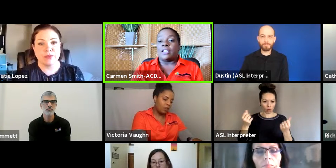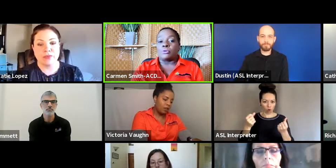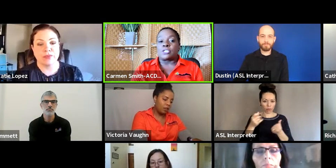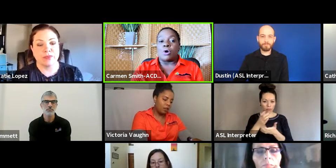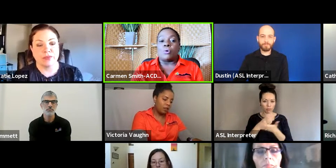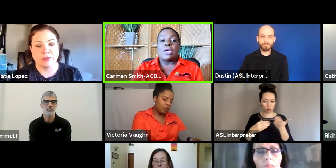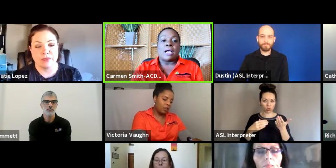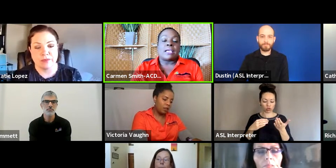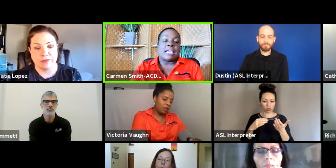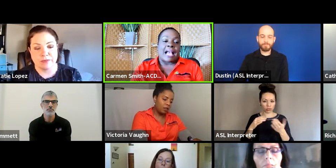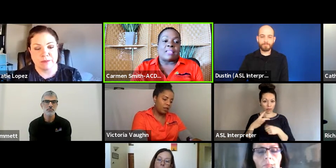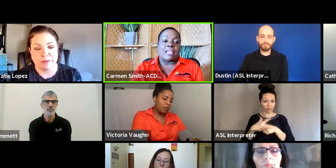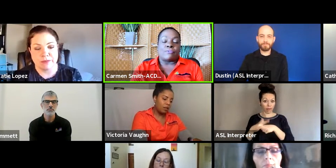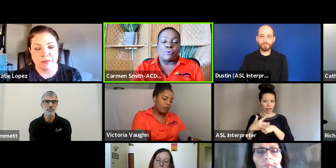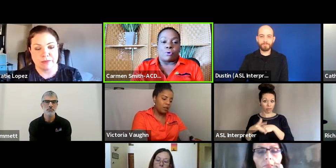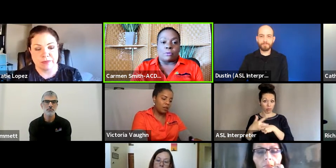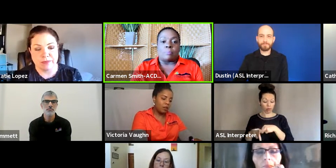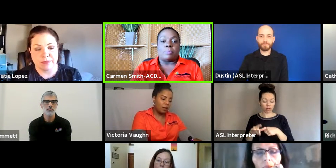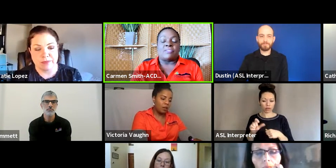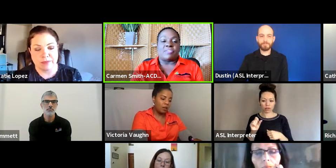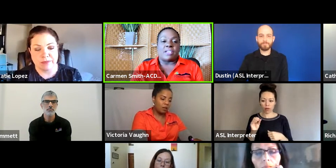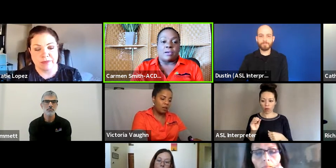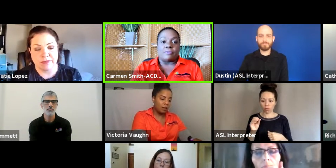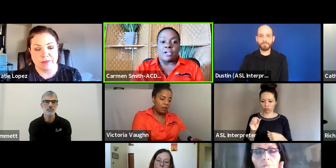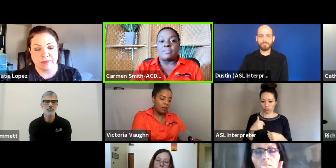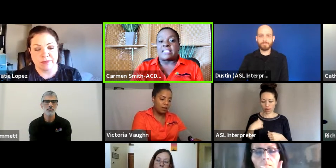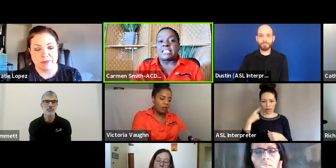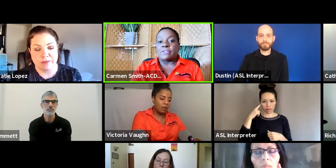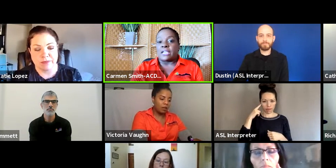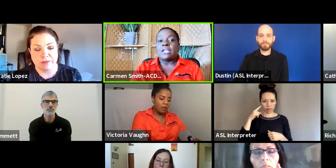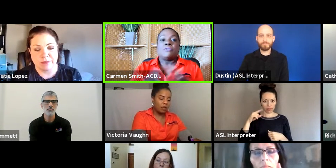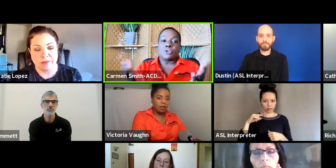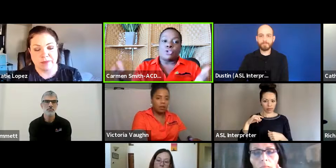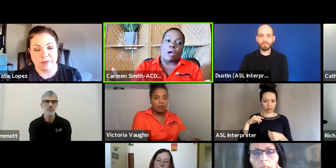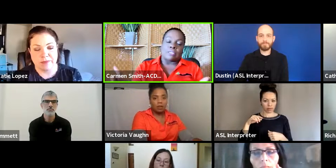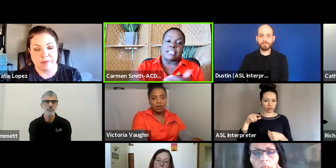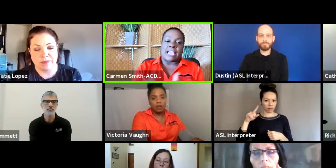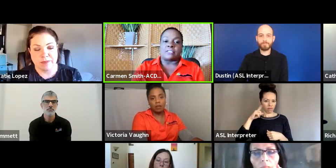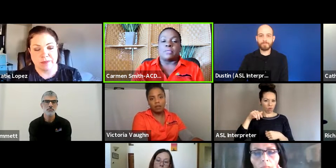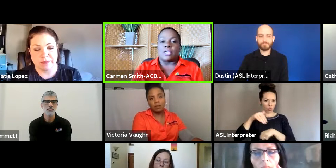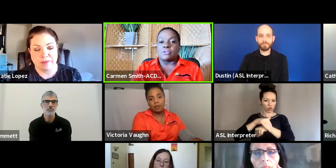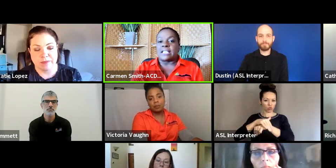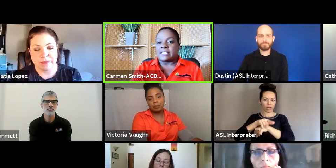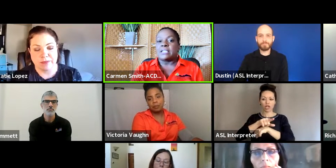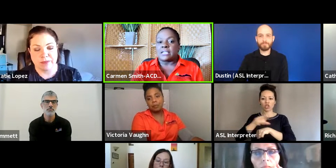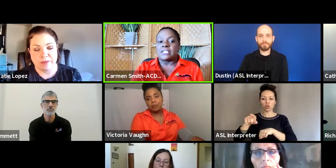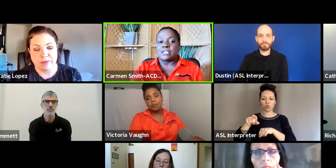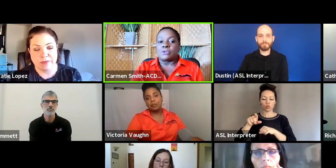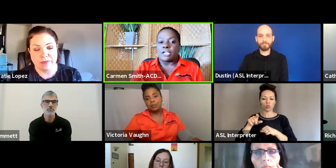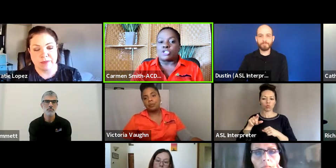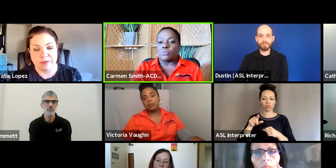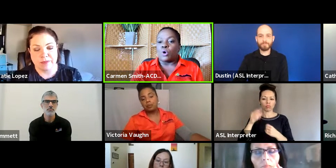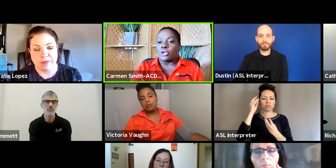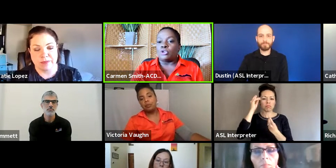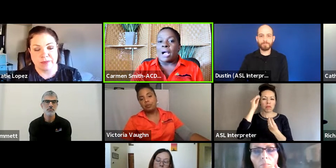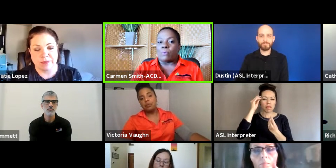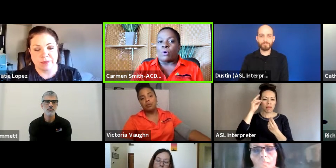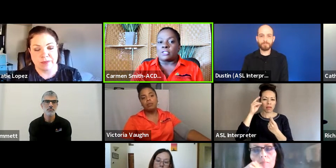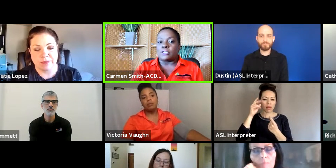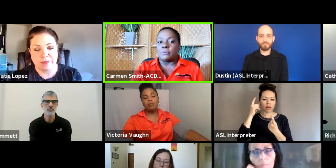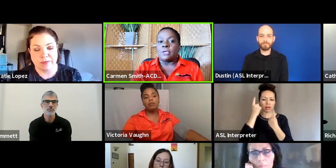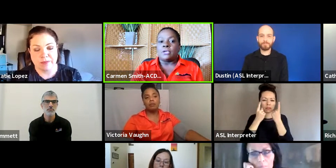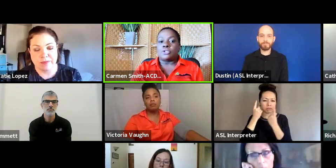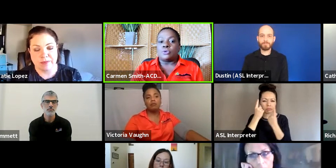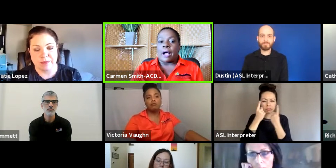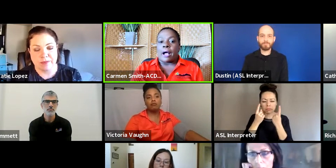be available. So again, I think for the benefit of this evening, for you all to take some of those things into consideration and what